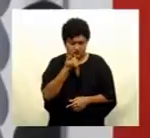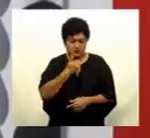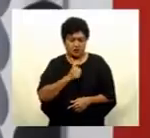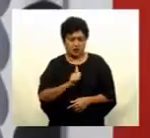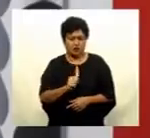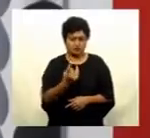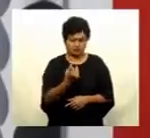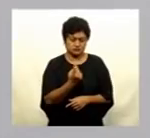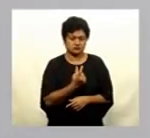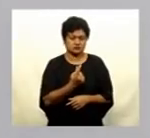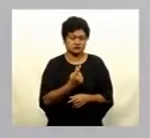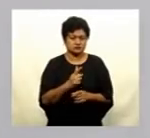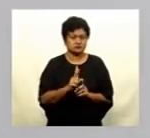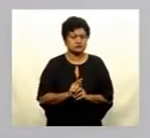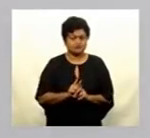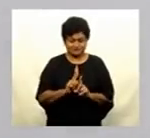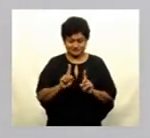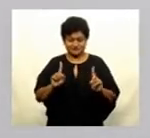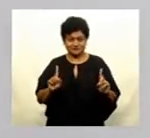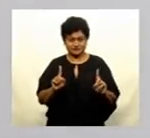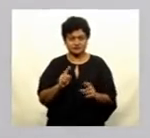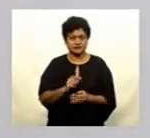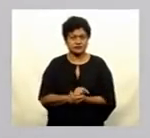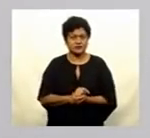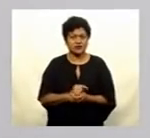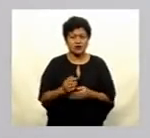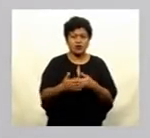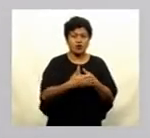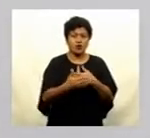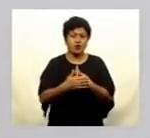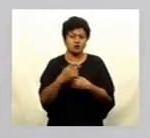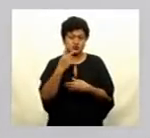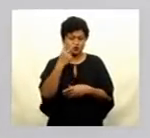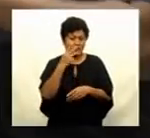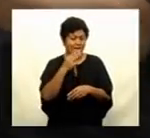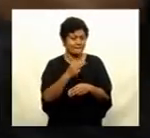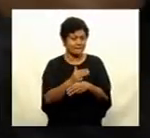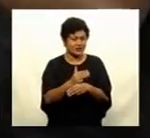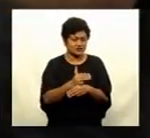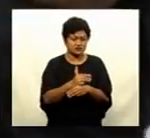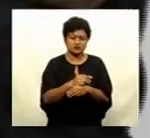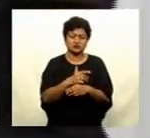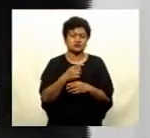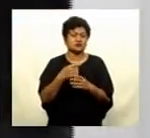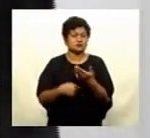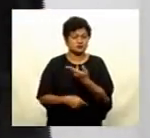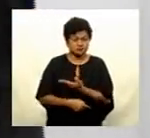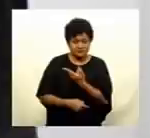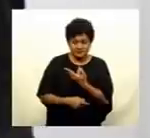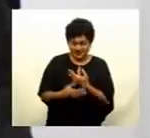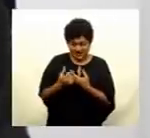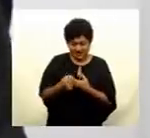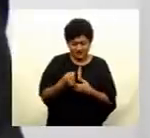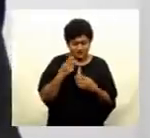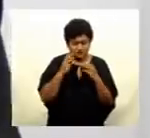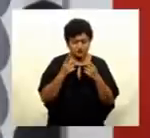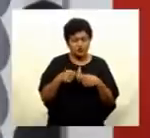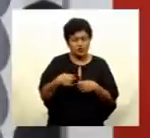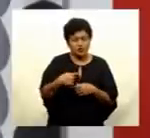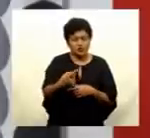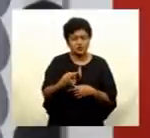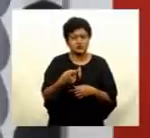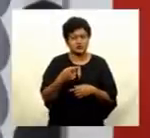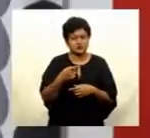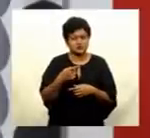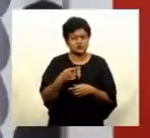customers to be in. Since its closure 2 months ago, Abdul has to dig into his savings to continue supporting his family. It